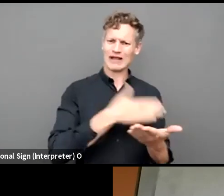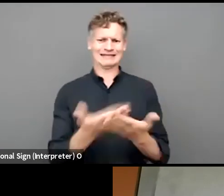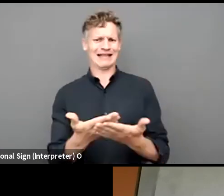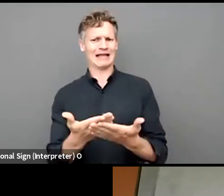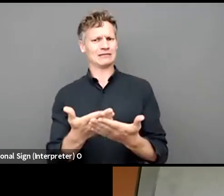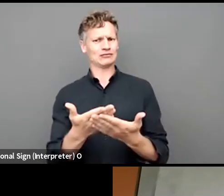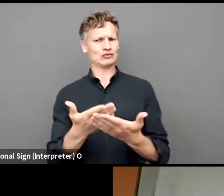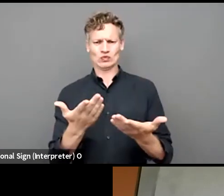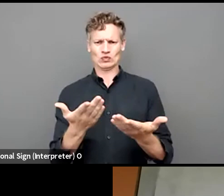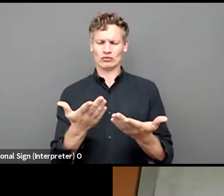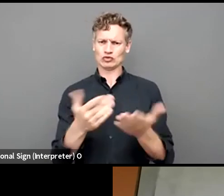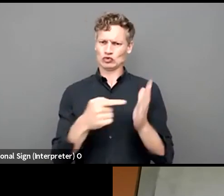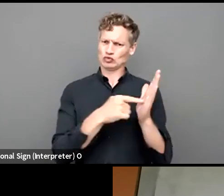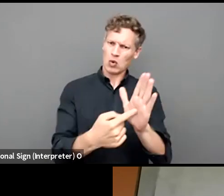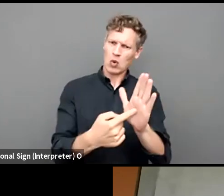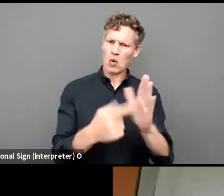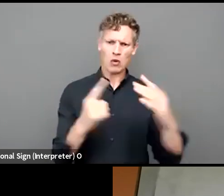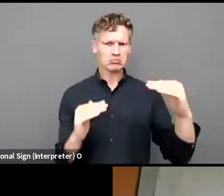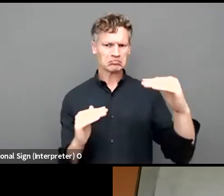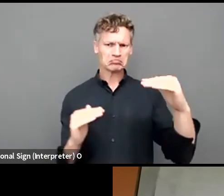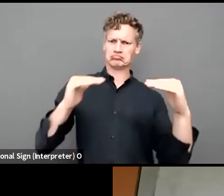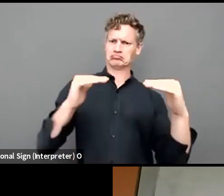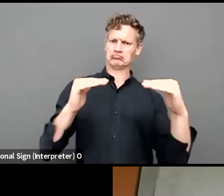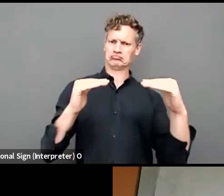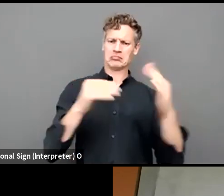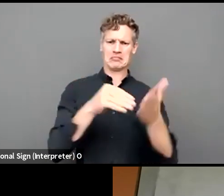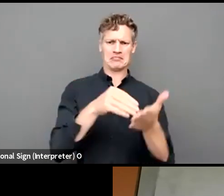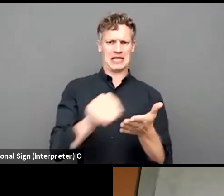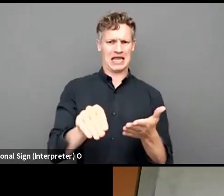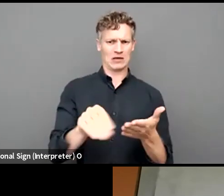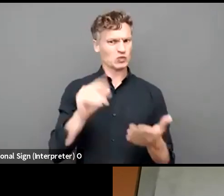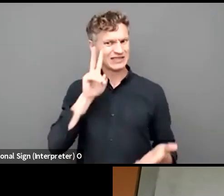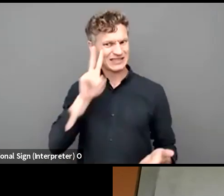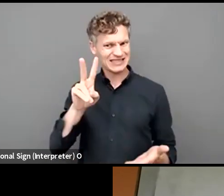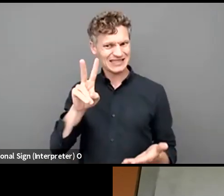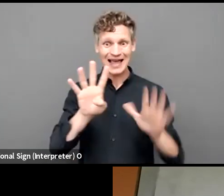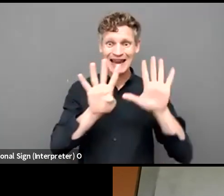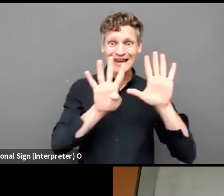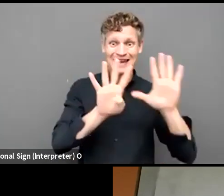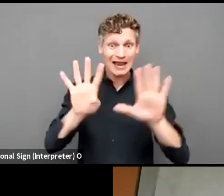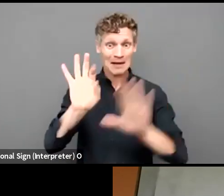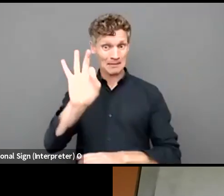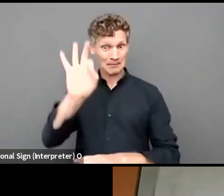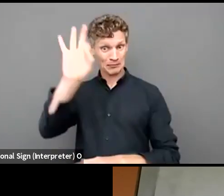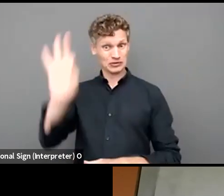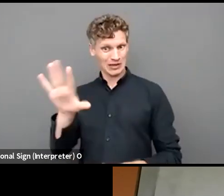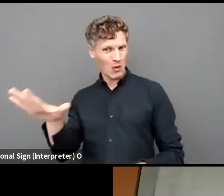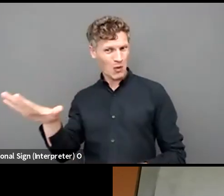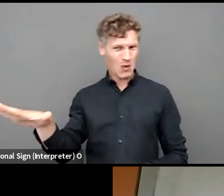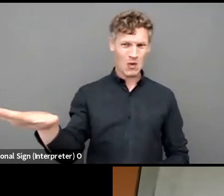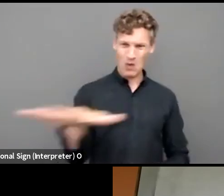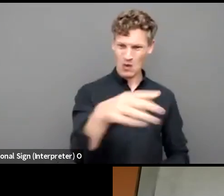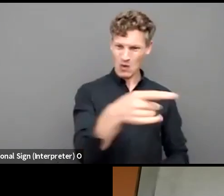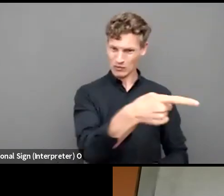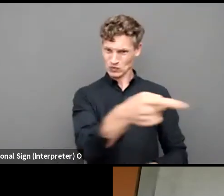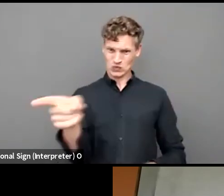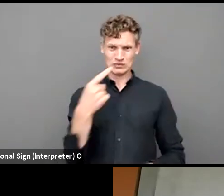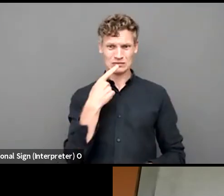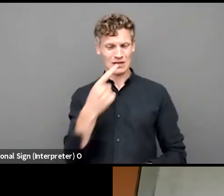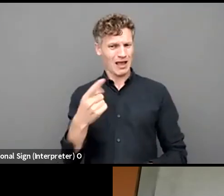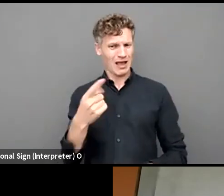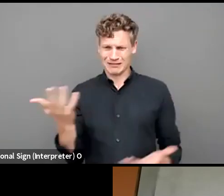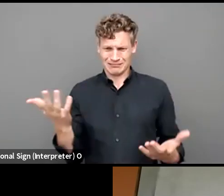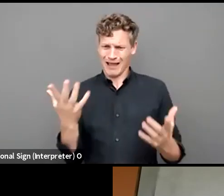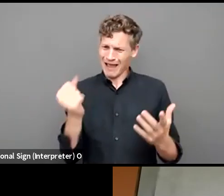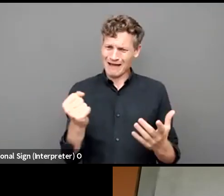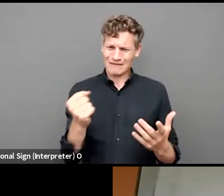of our friends around the world right now all said there is a clear benefit